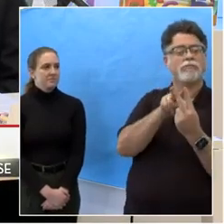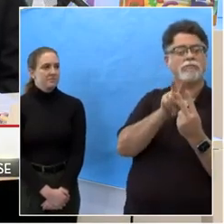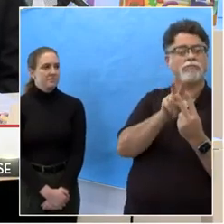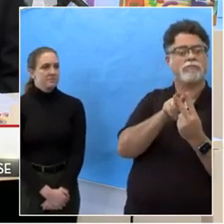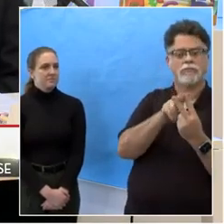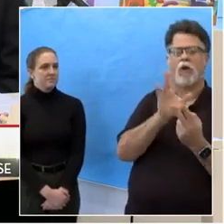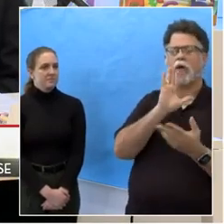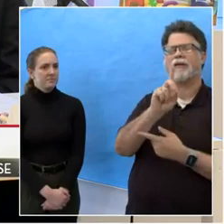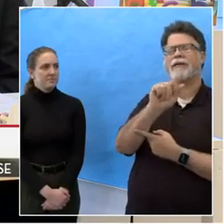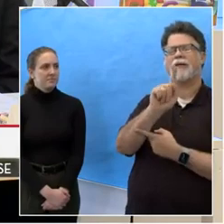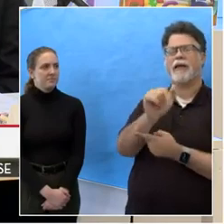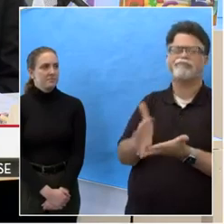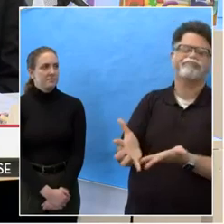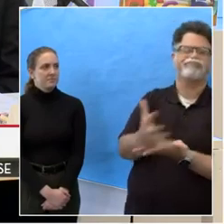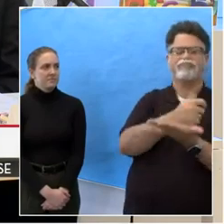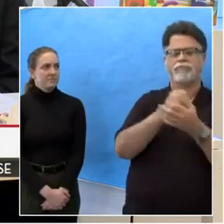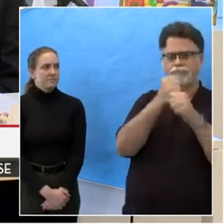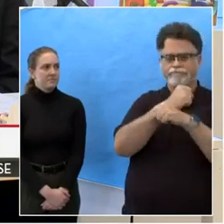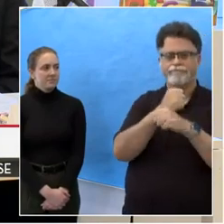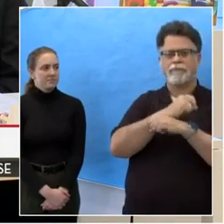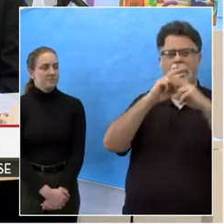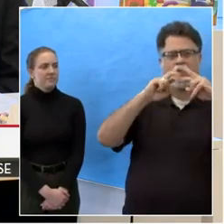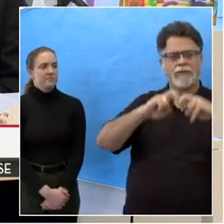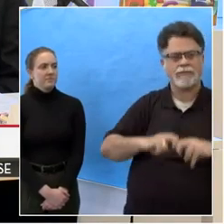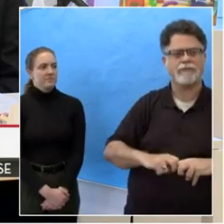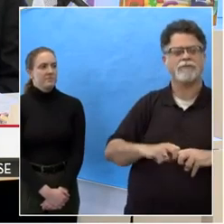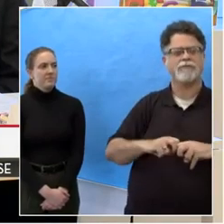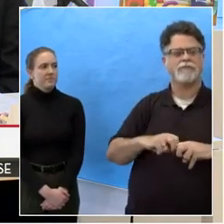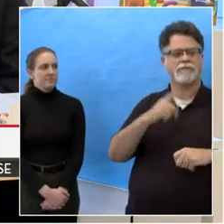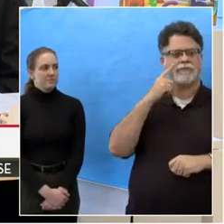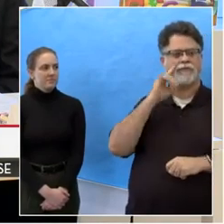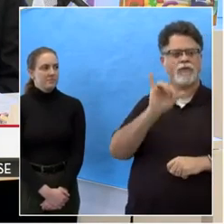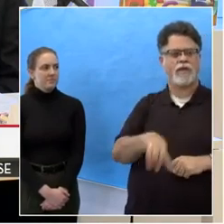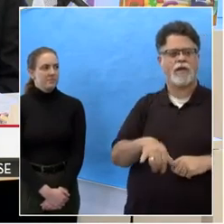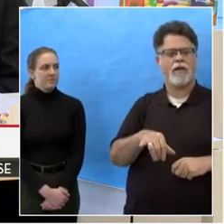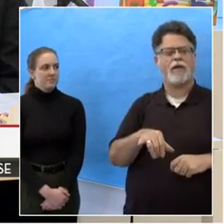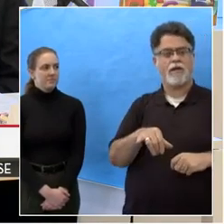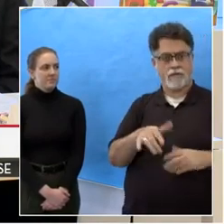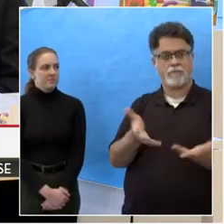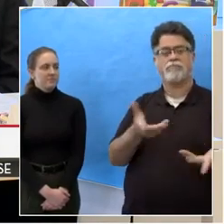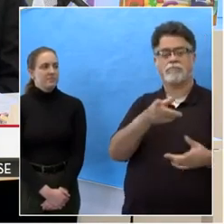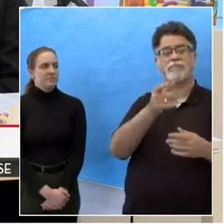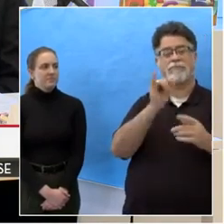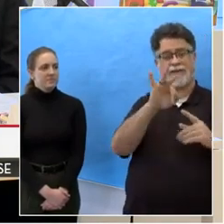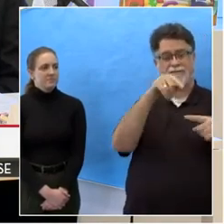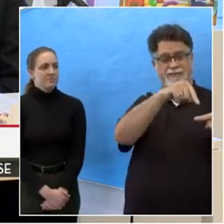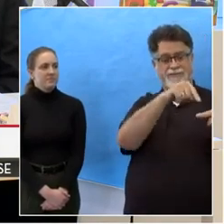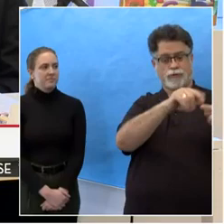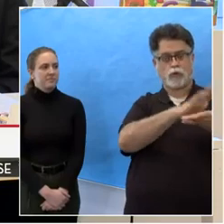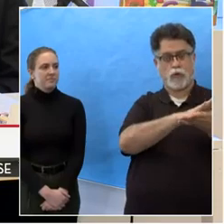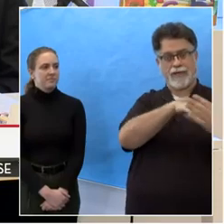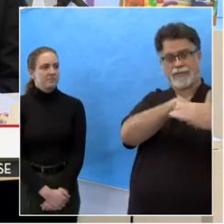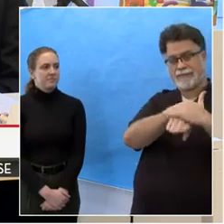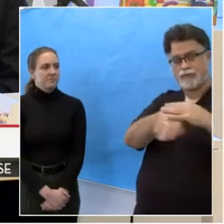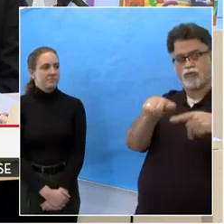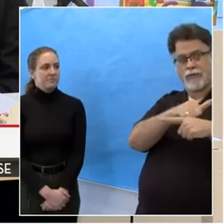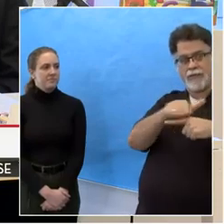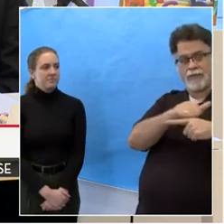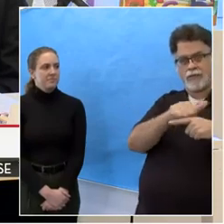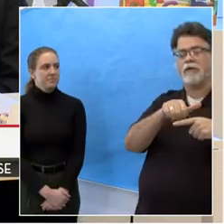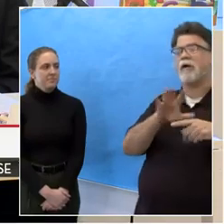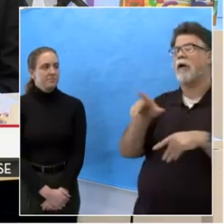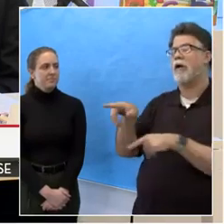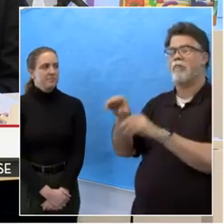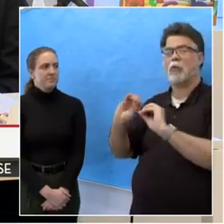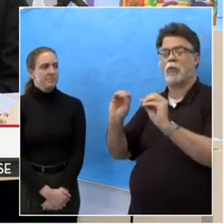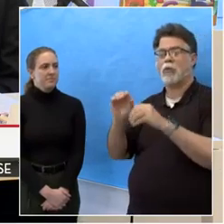distinction between those who have accessed the training and the outcomes that we see and those who have not? And so for us at the authorizer seat, we are